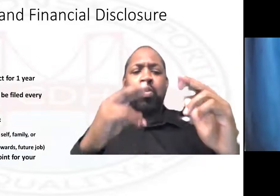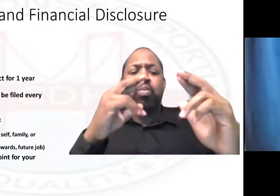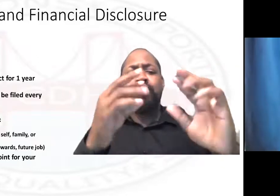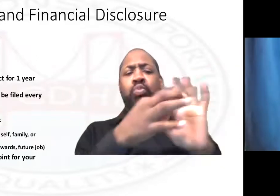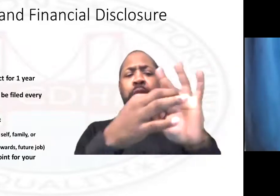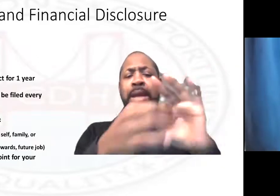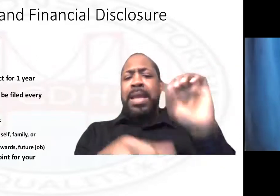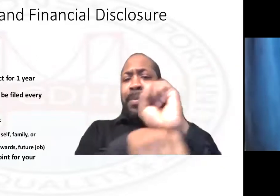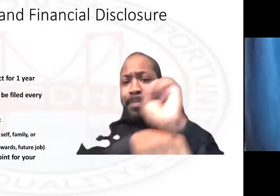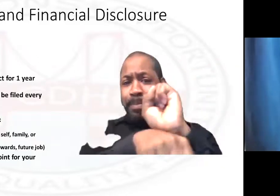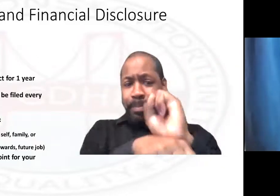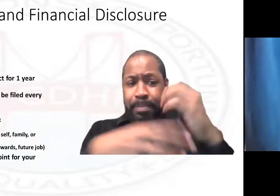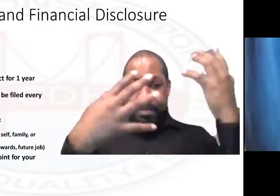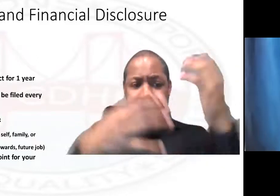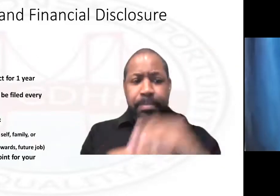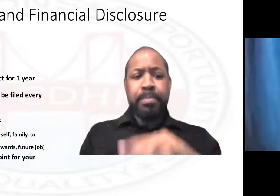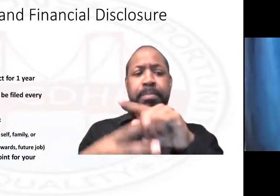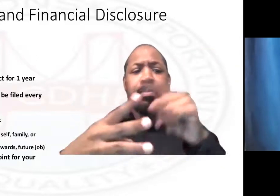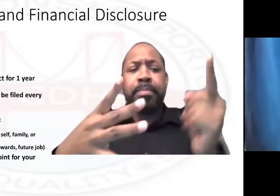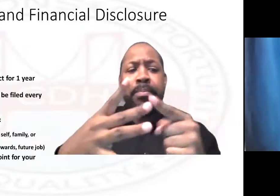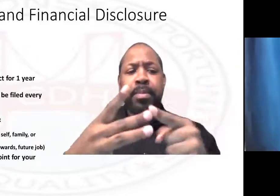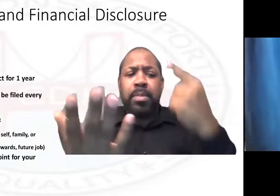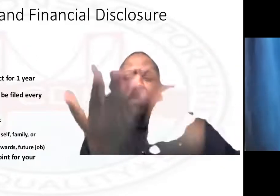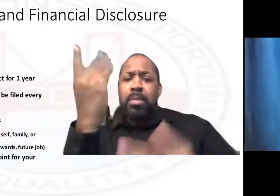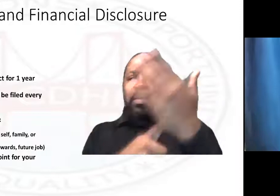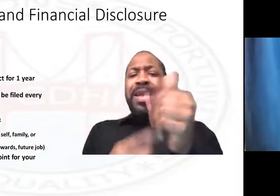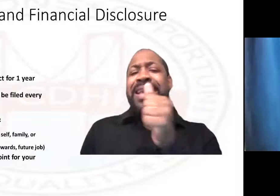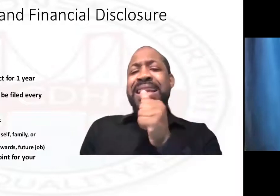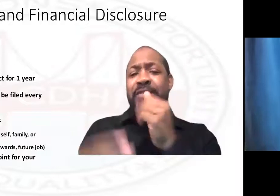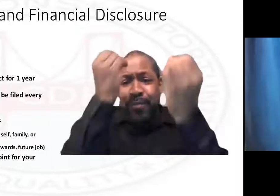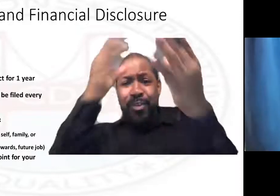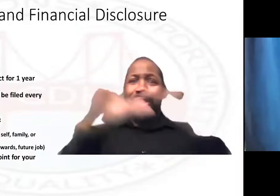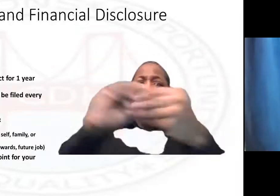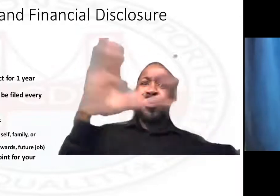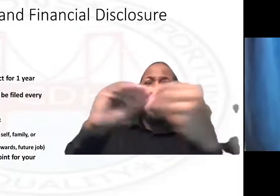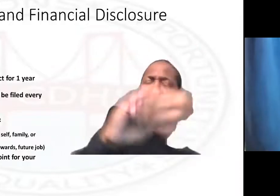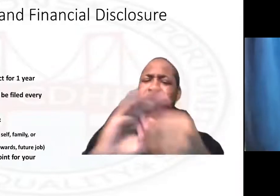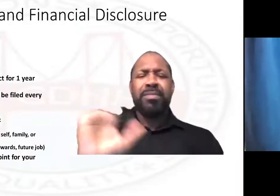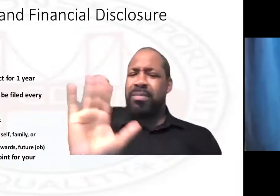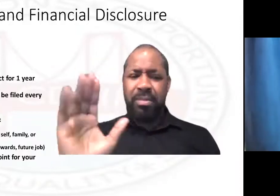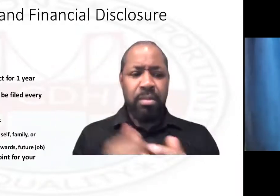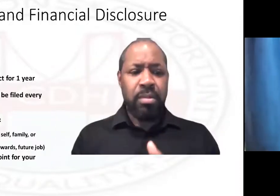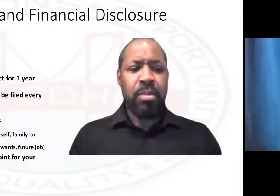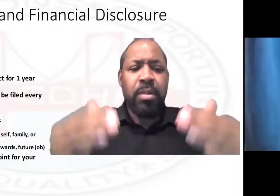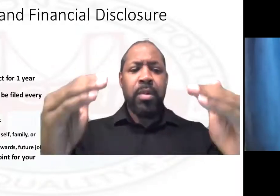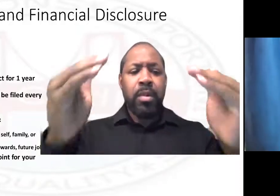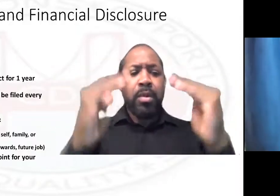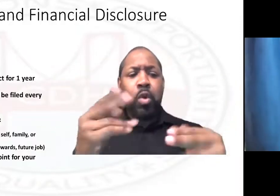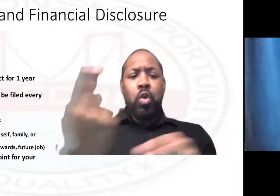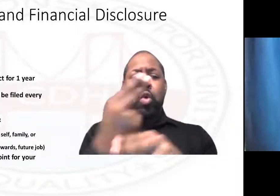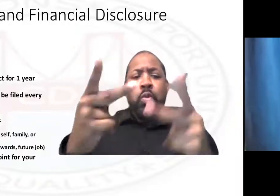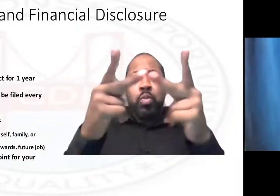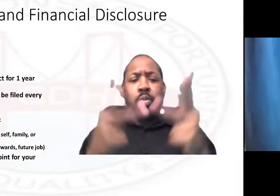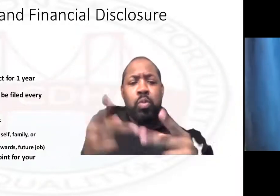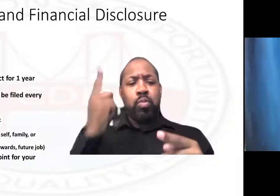be asking a little bit more about what's unethical: accepting other related employment, any information